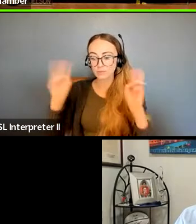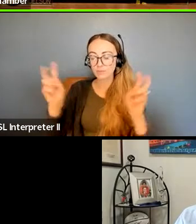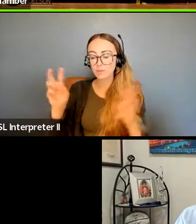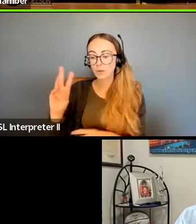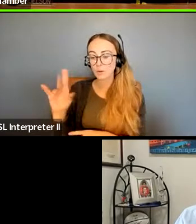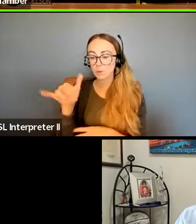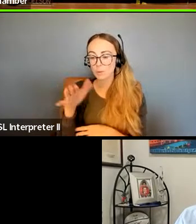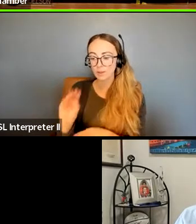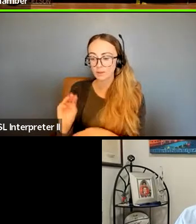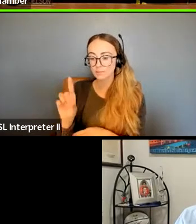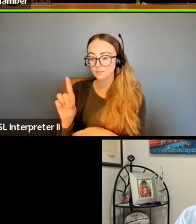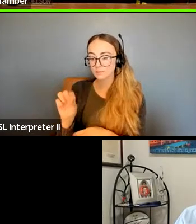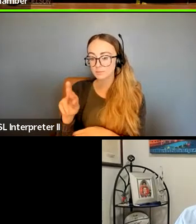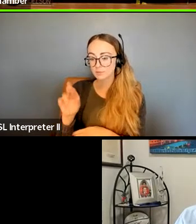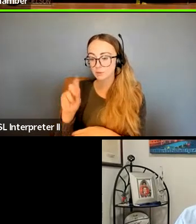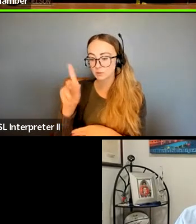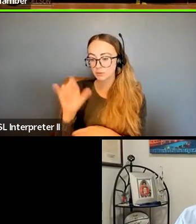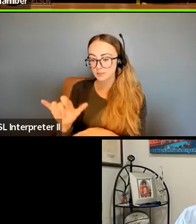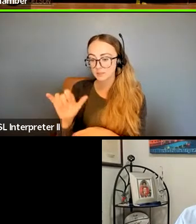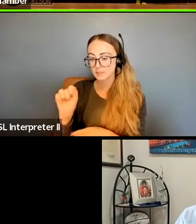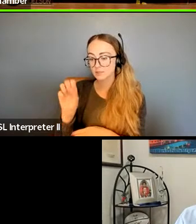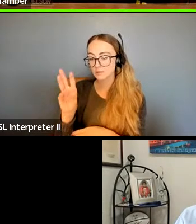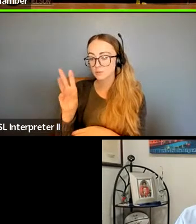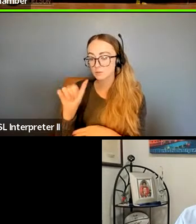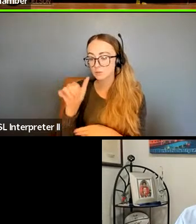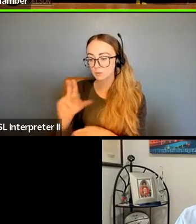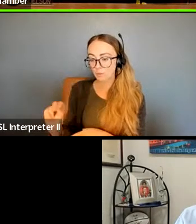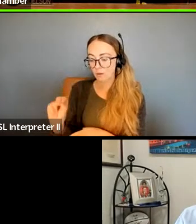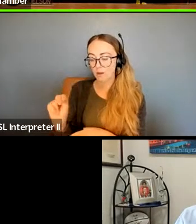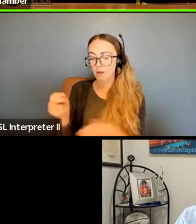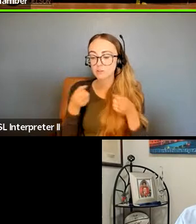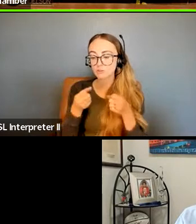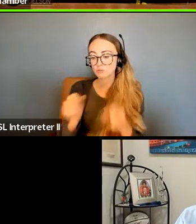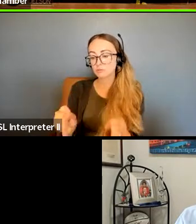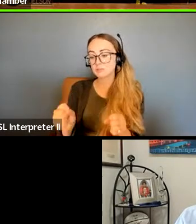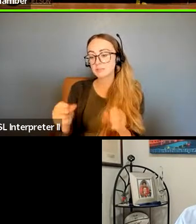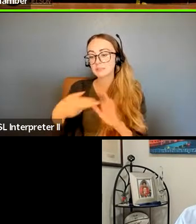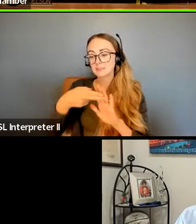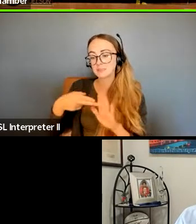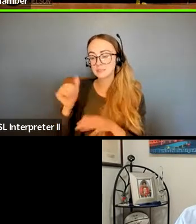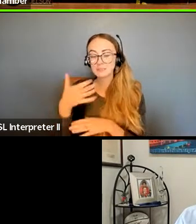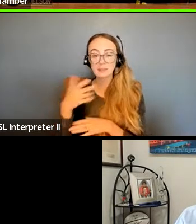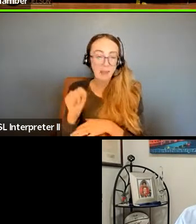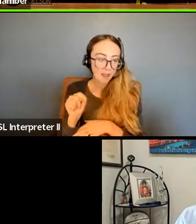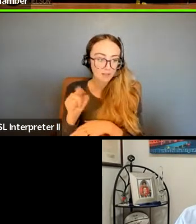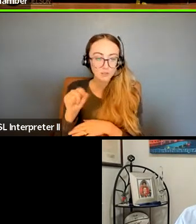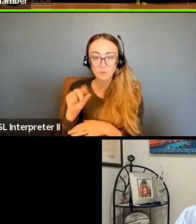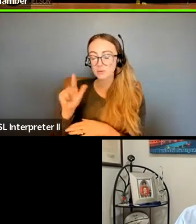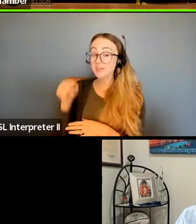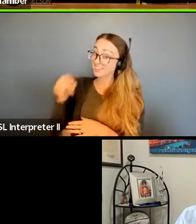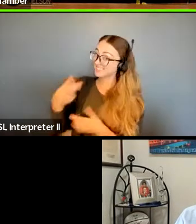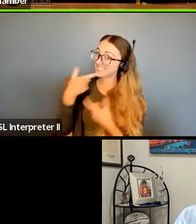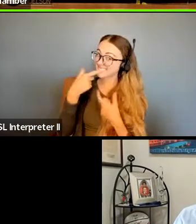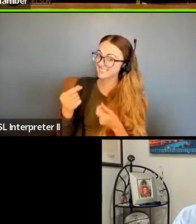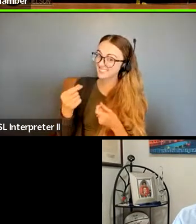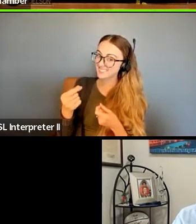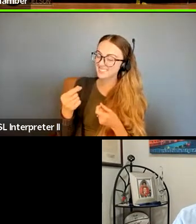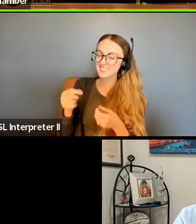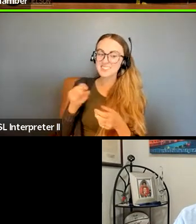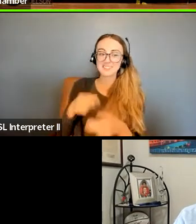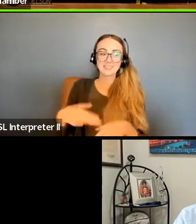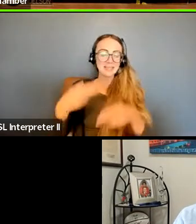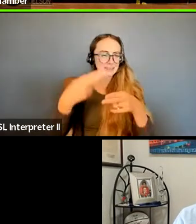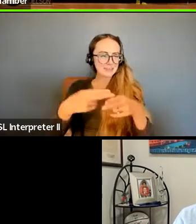William Dorsey Swan Street Designation Act of 2023. This will be a little bit more interesting. It's renaming Swan Street Swan